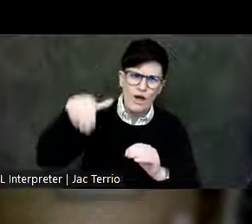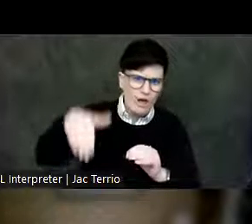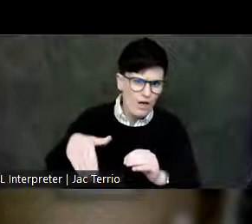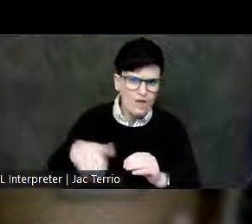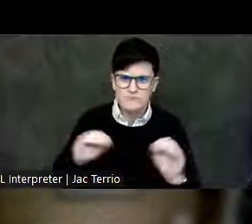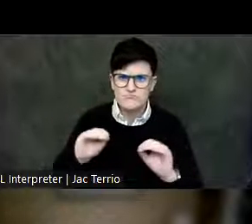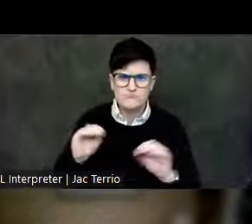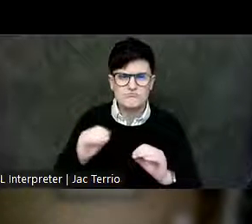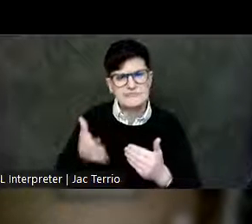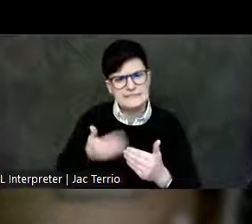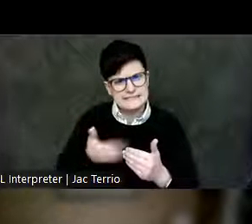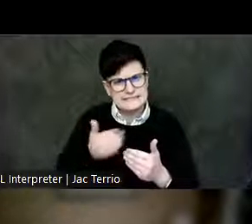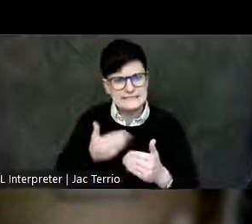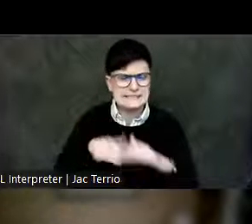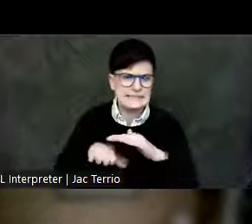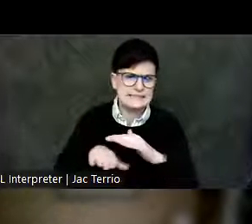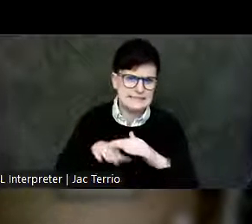to access.